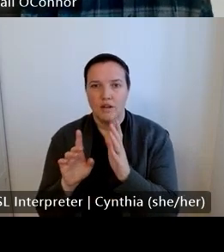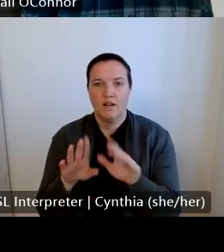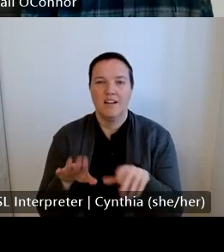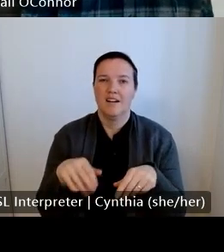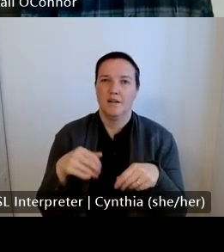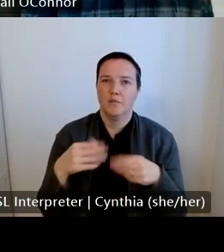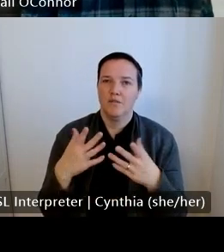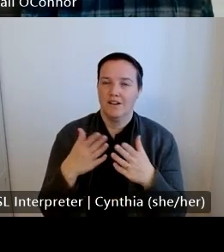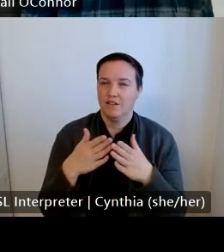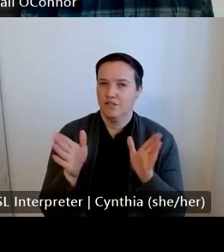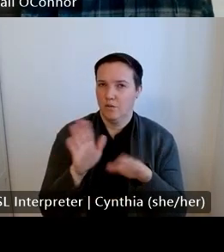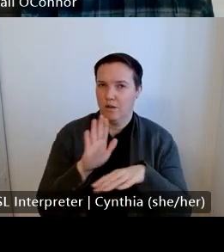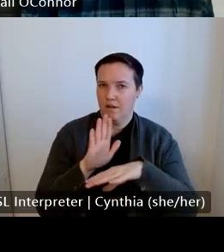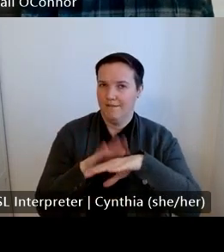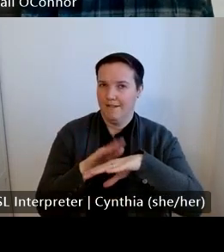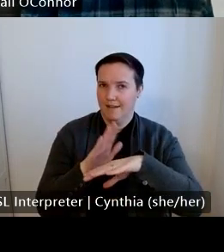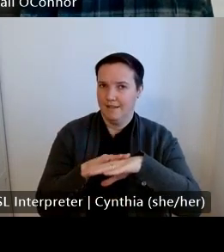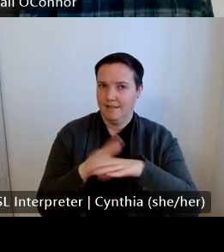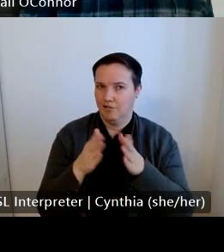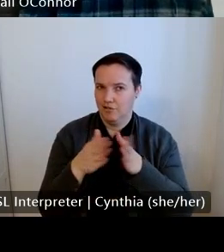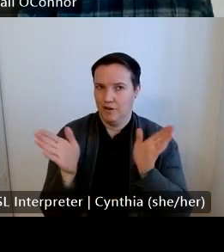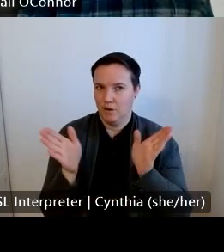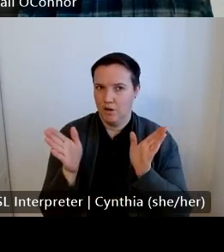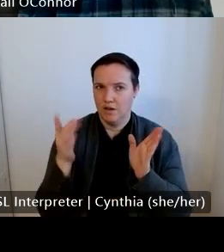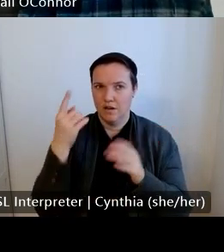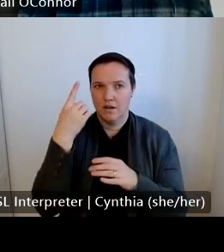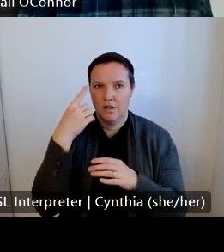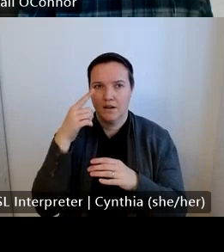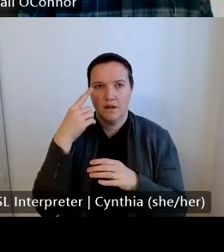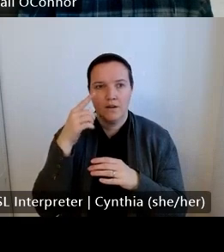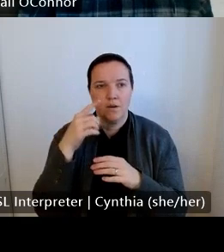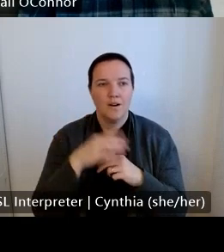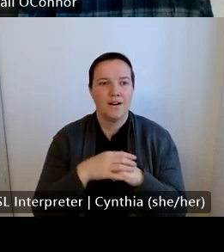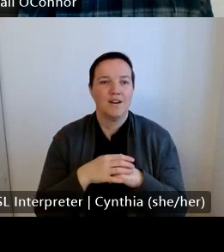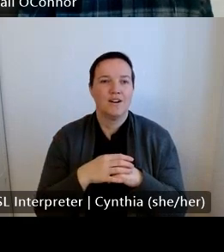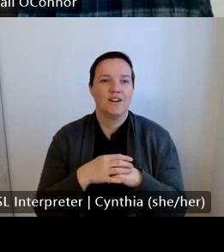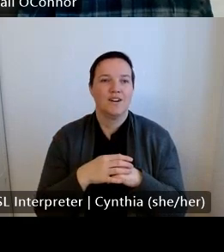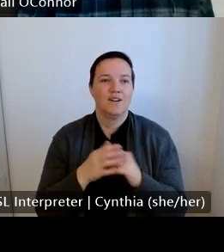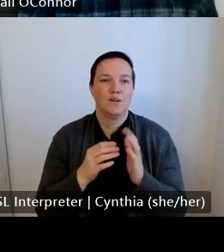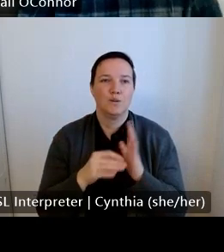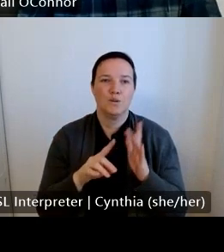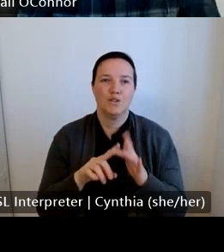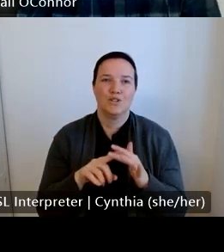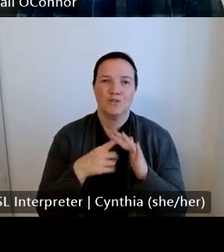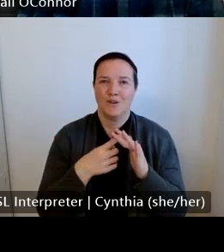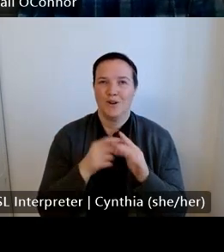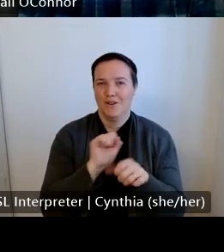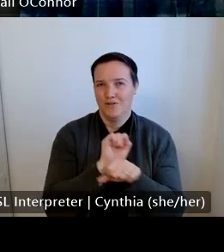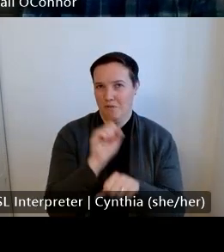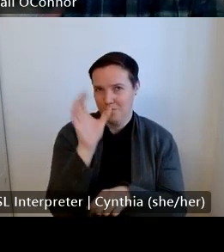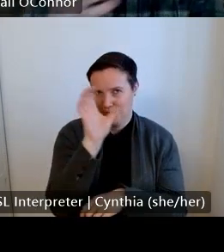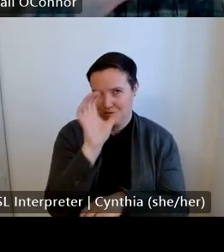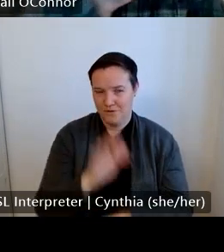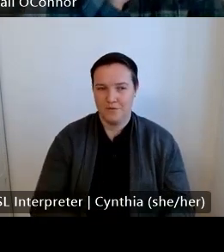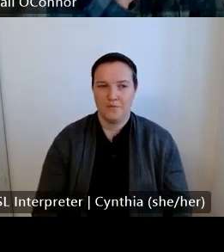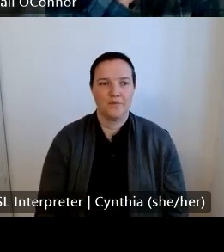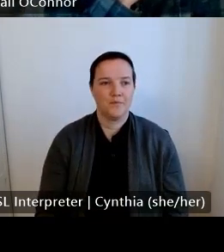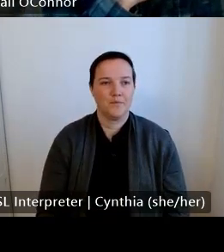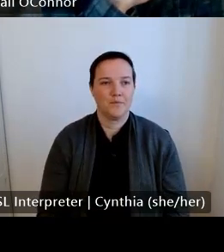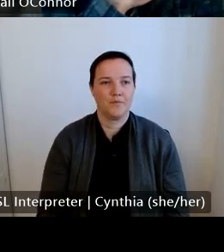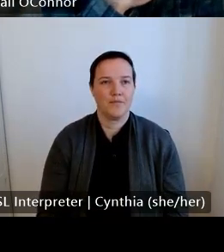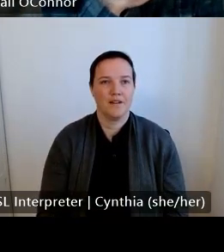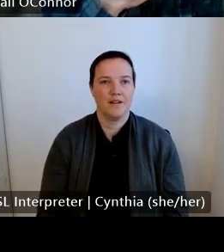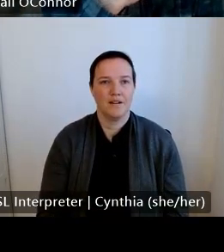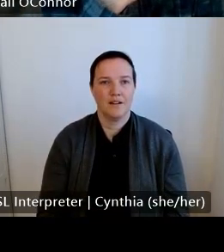provide general advice for students beginning their job search.